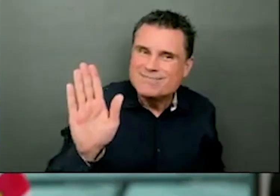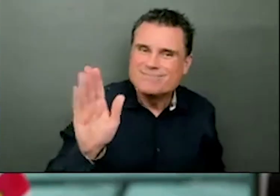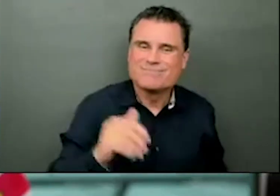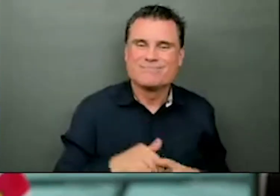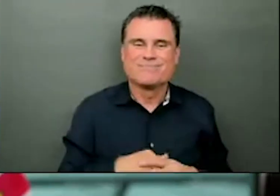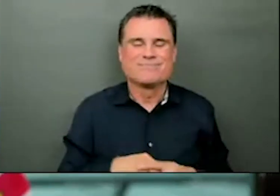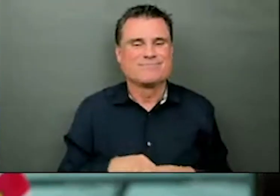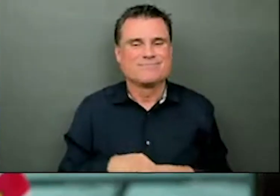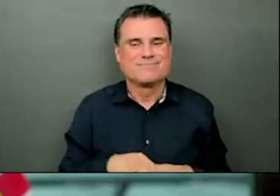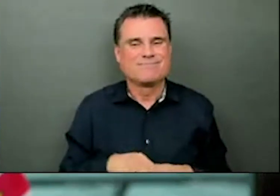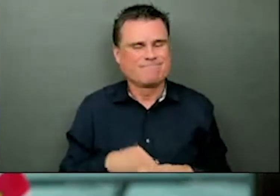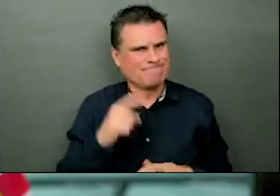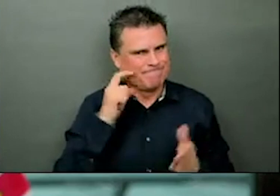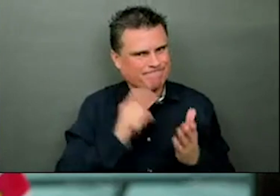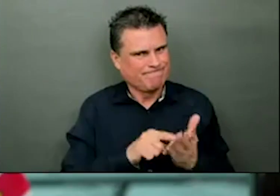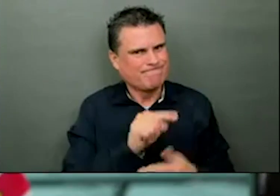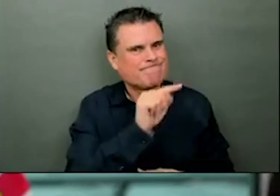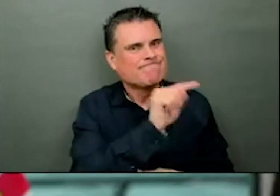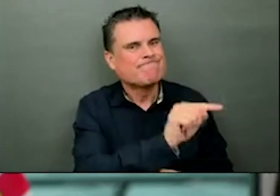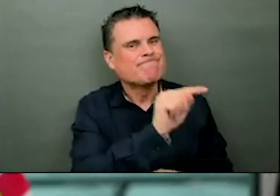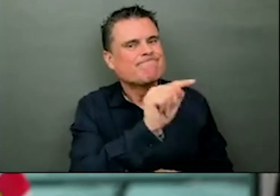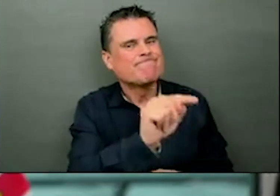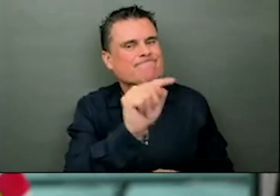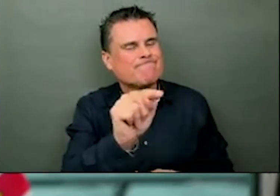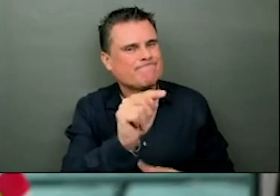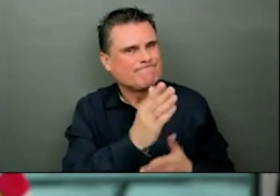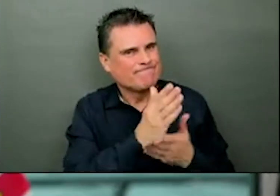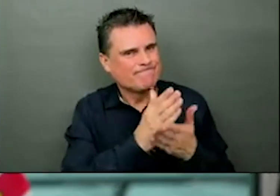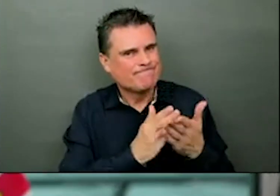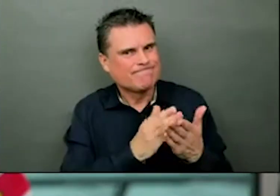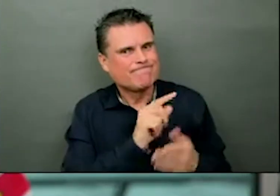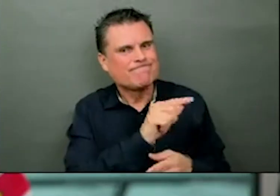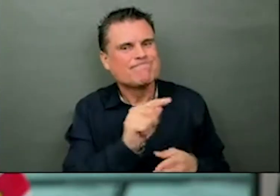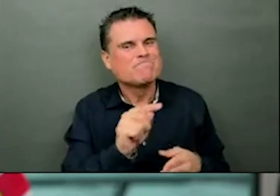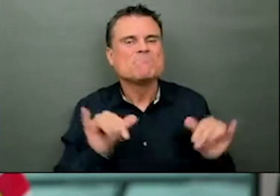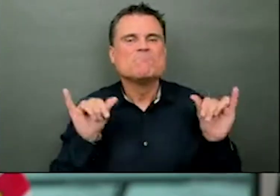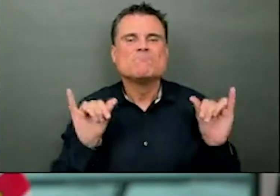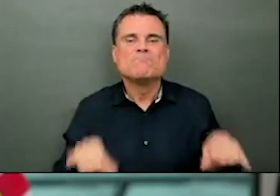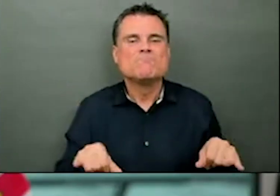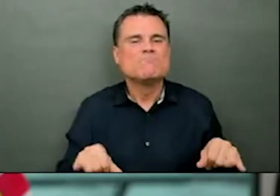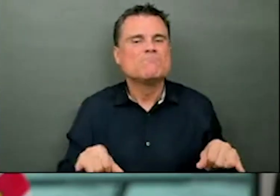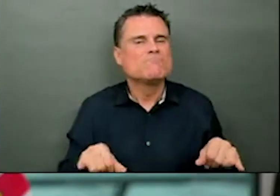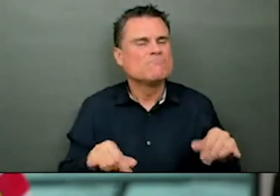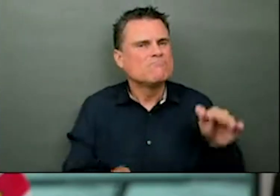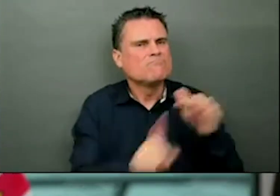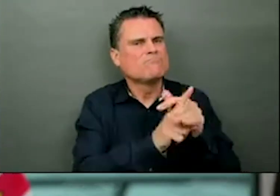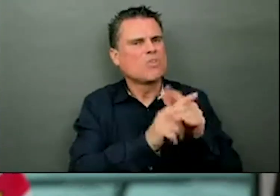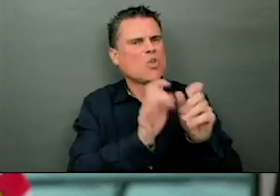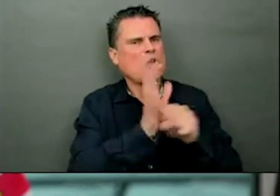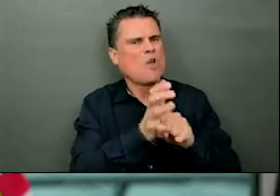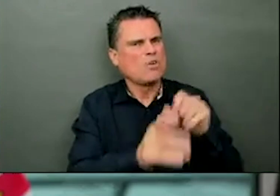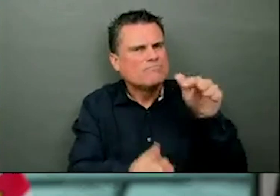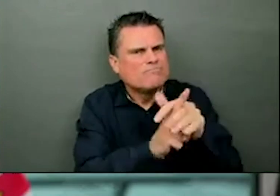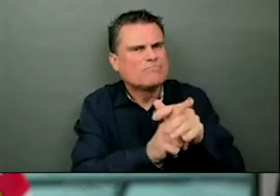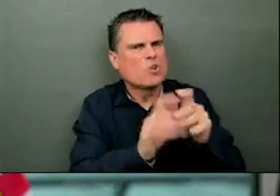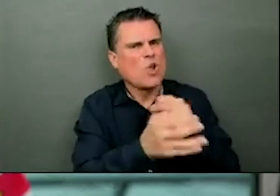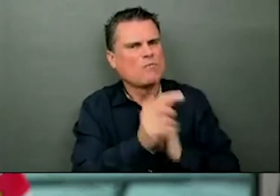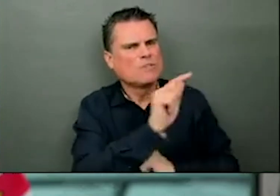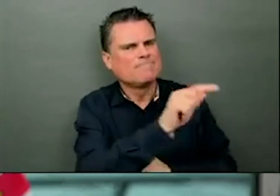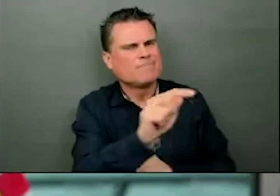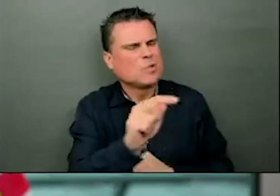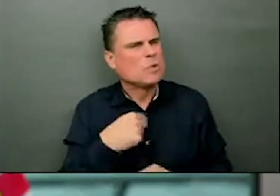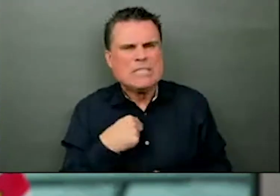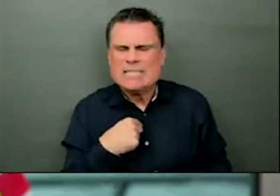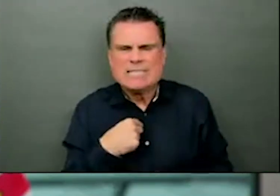settings despite having those measures in place. So that spoke to us about there was something about